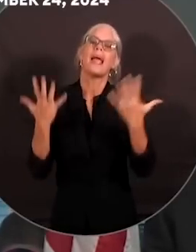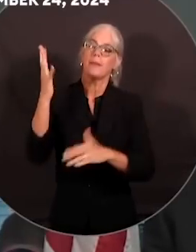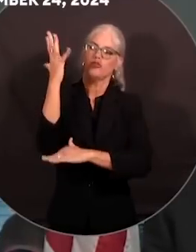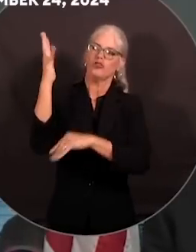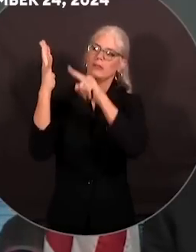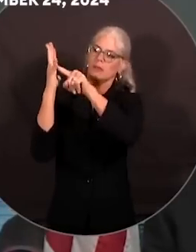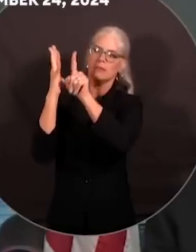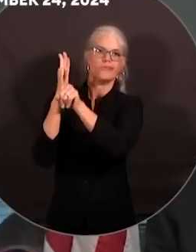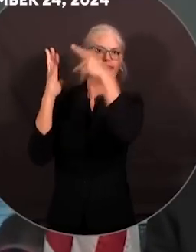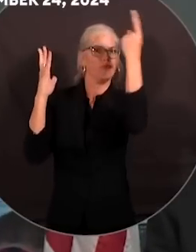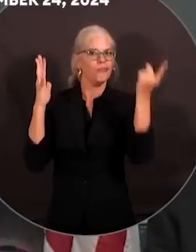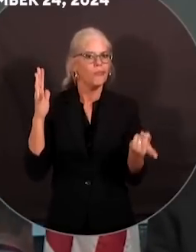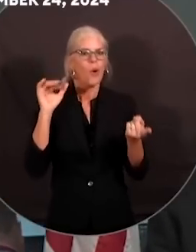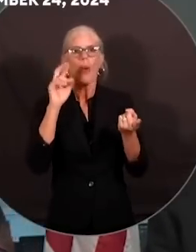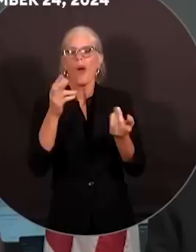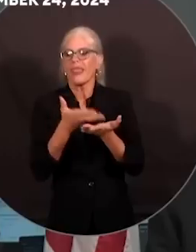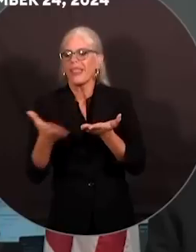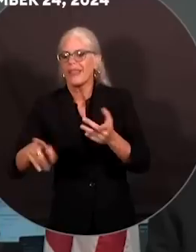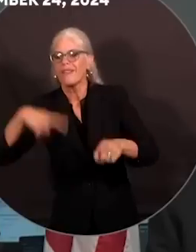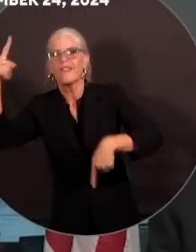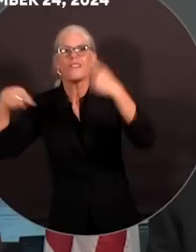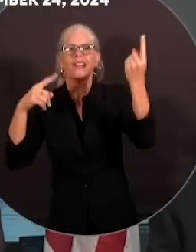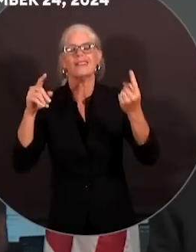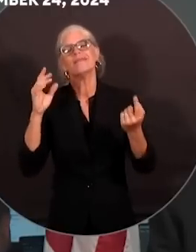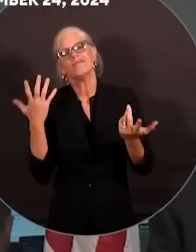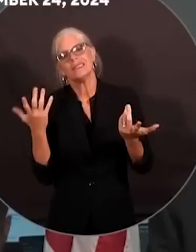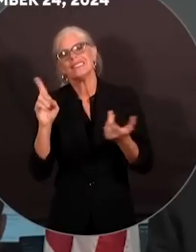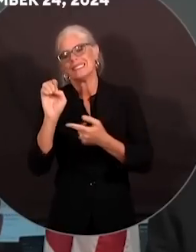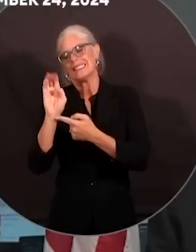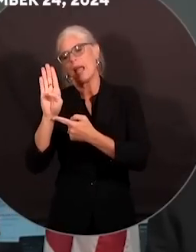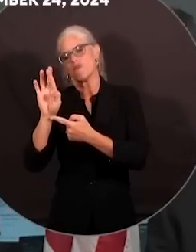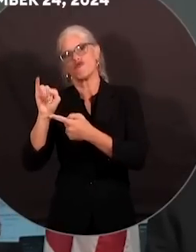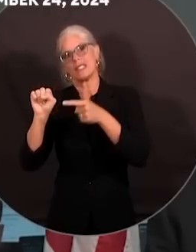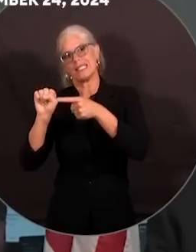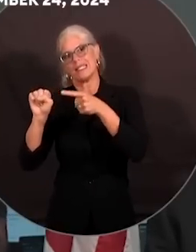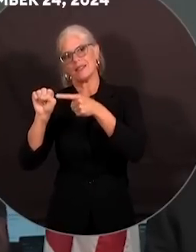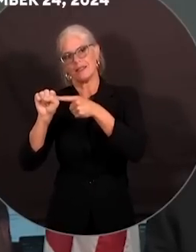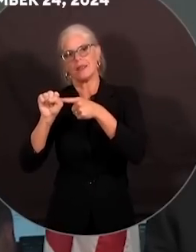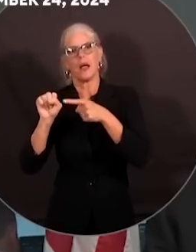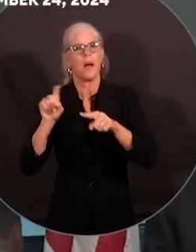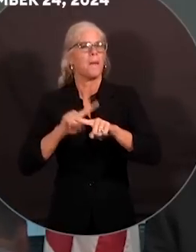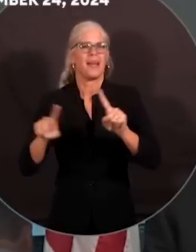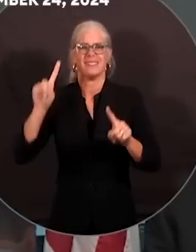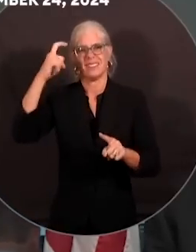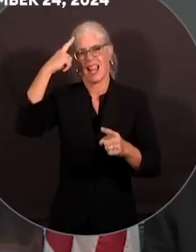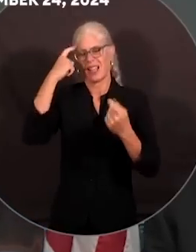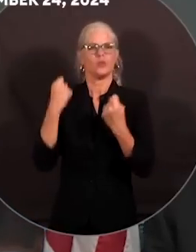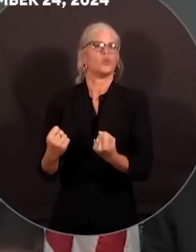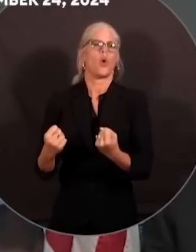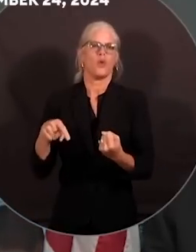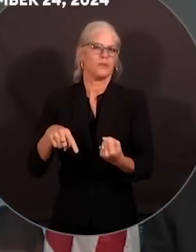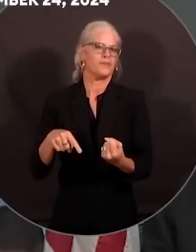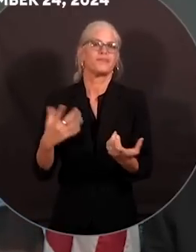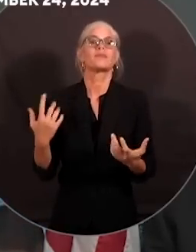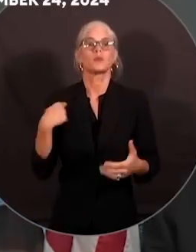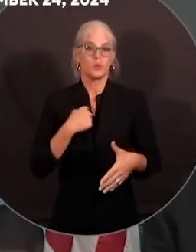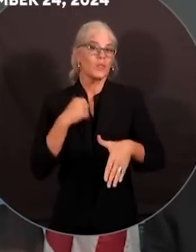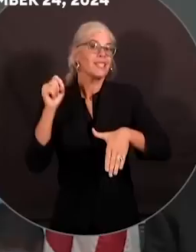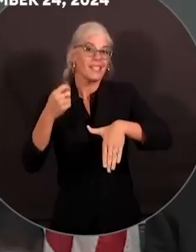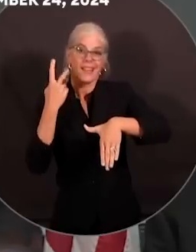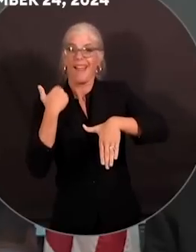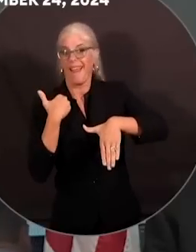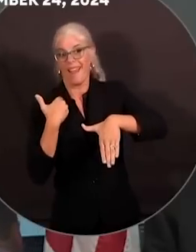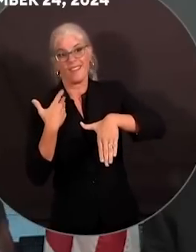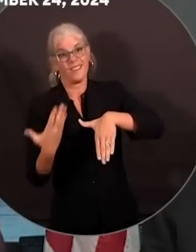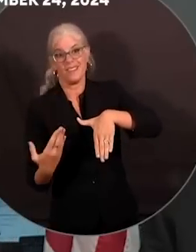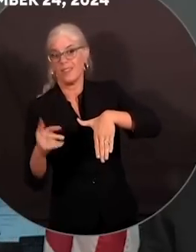hit the coast as a major, it would slow some by the time it got to, but you're still looking at potentially, you could have